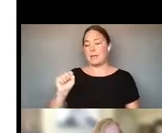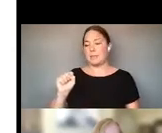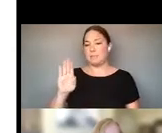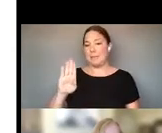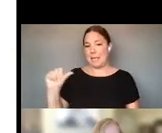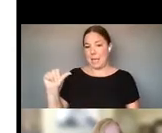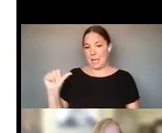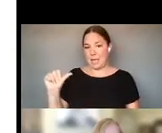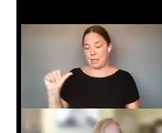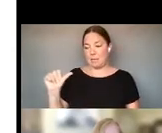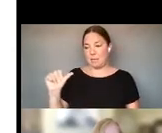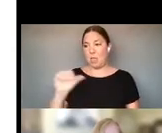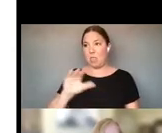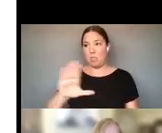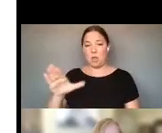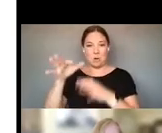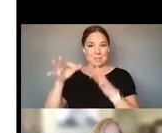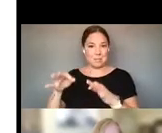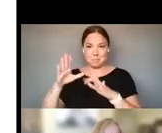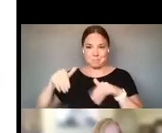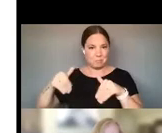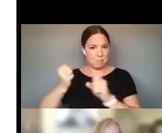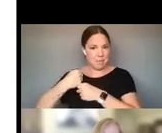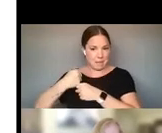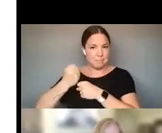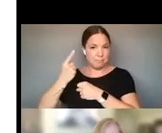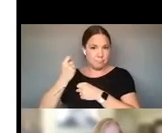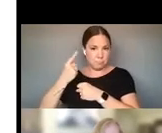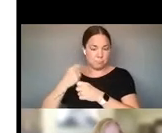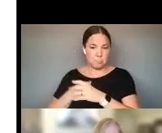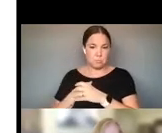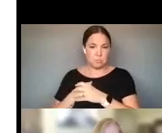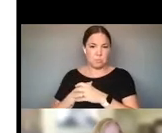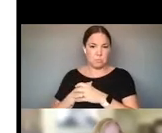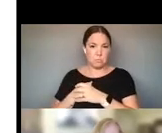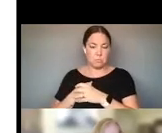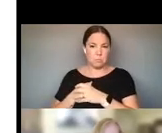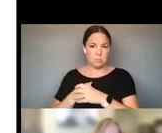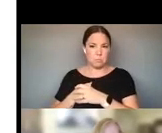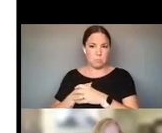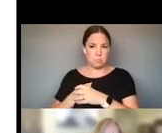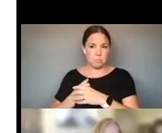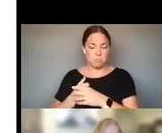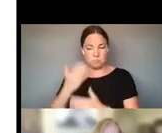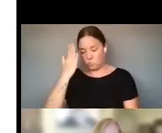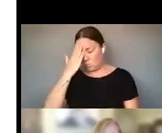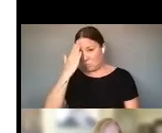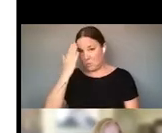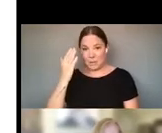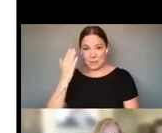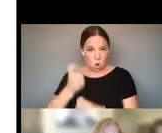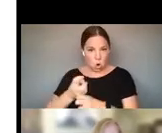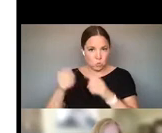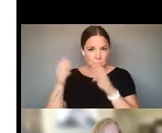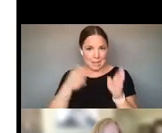decisions haven't all been made yet, so I, I do, you know, understand how difficult planning can be for